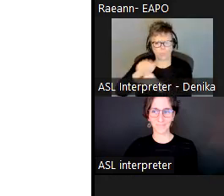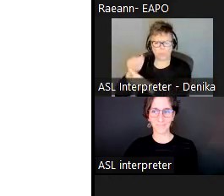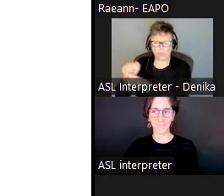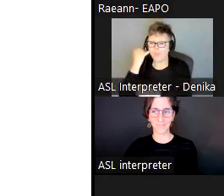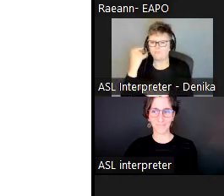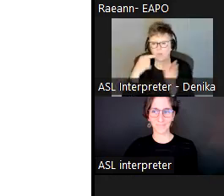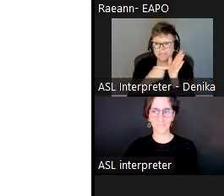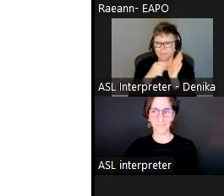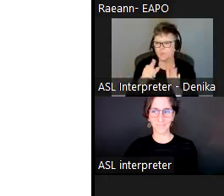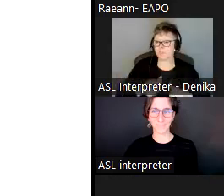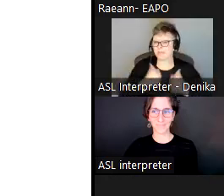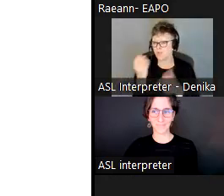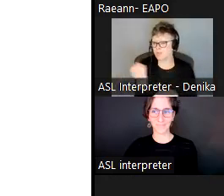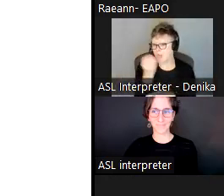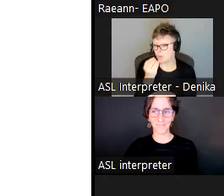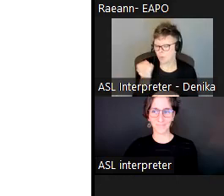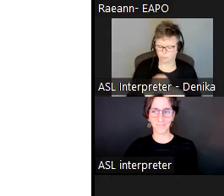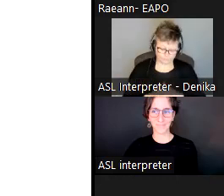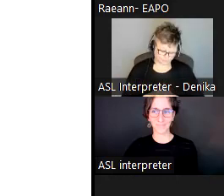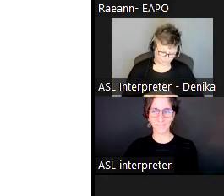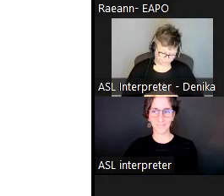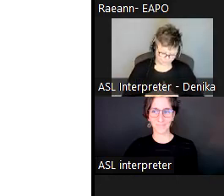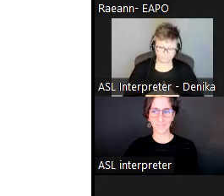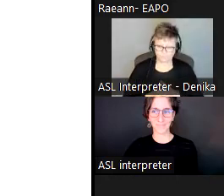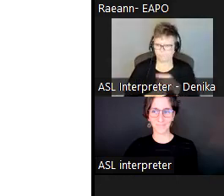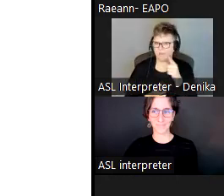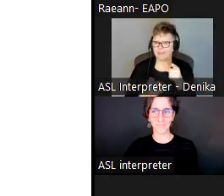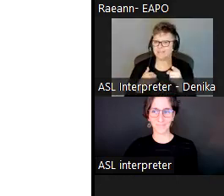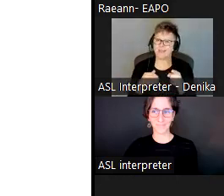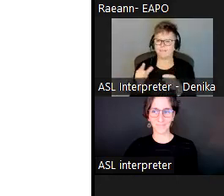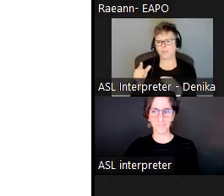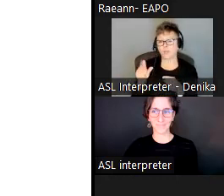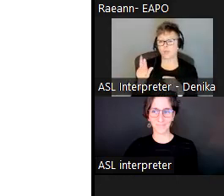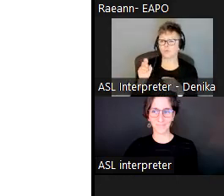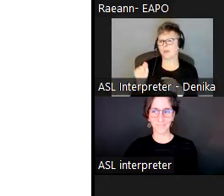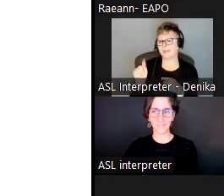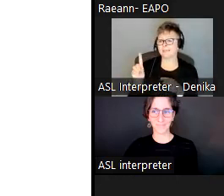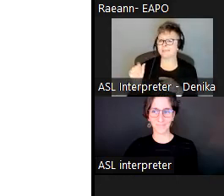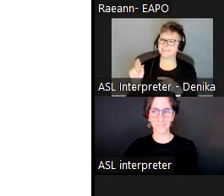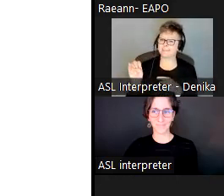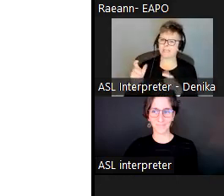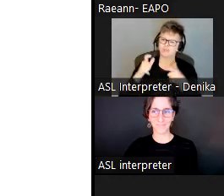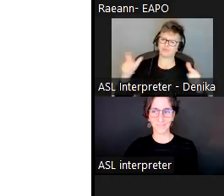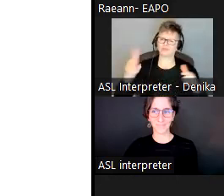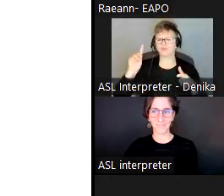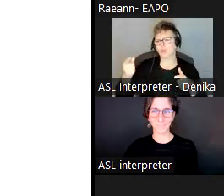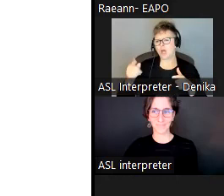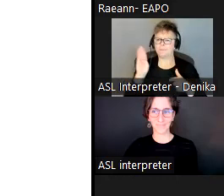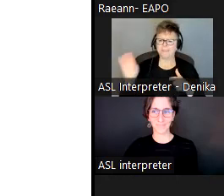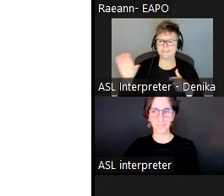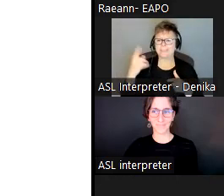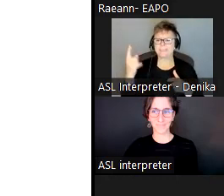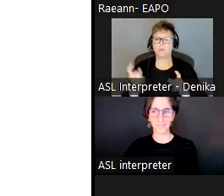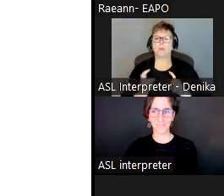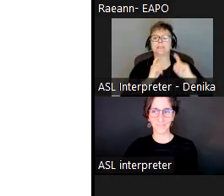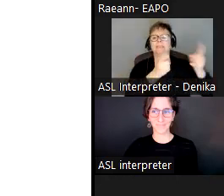Ontario and there's this Great Dane in British Columbia. The person is giving it away, but you need to pay